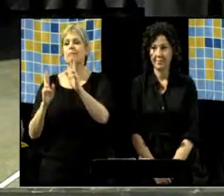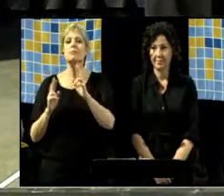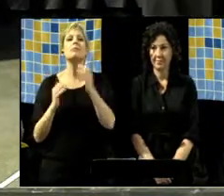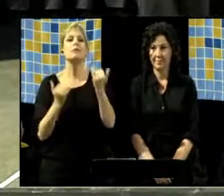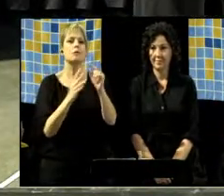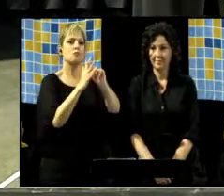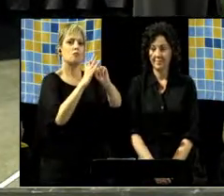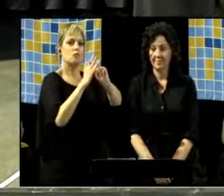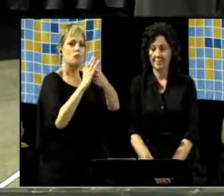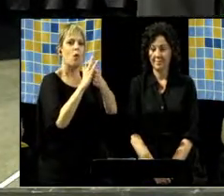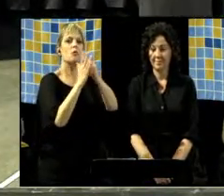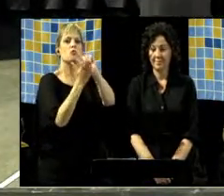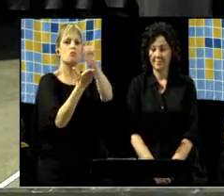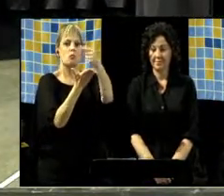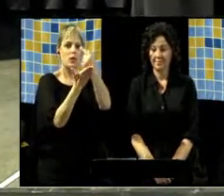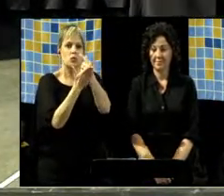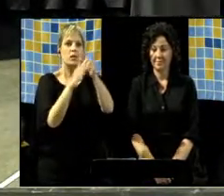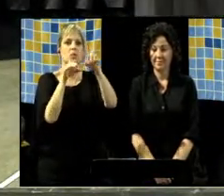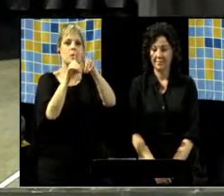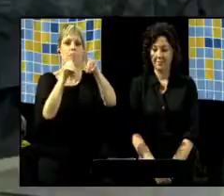presentation of the diplomas.